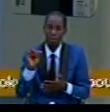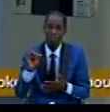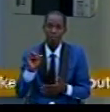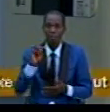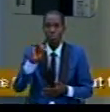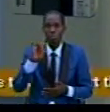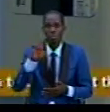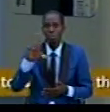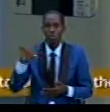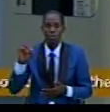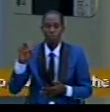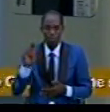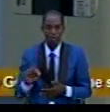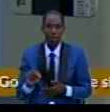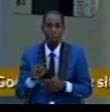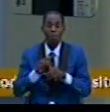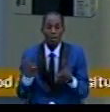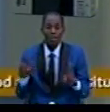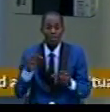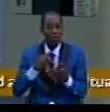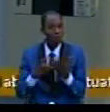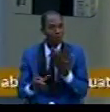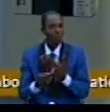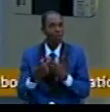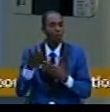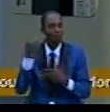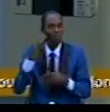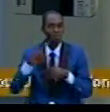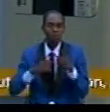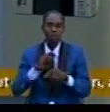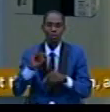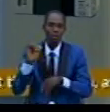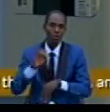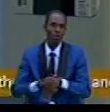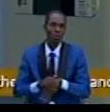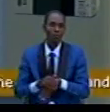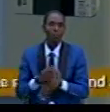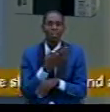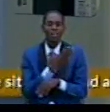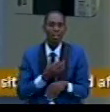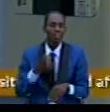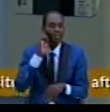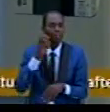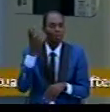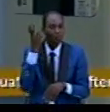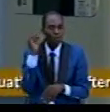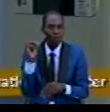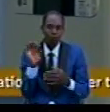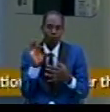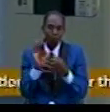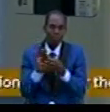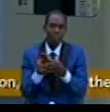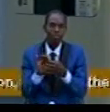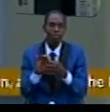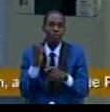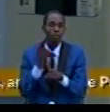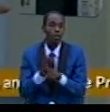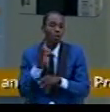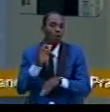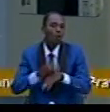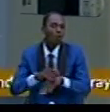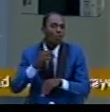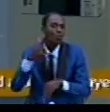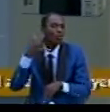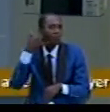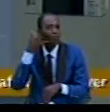But crusade was going on. And then he was connected on phone, just on the phone. Look at